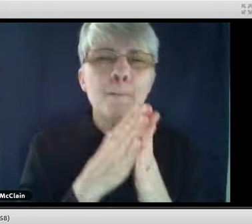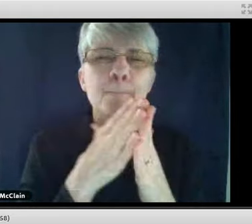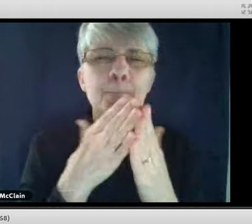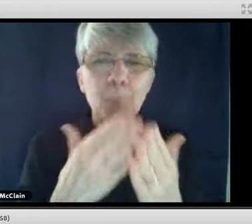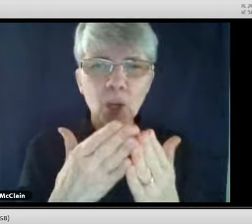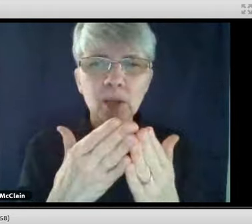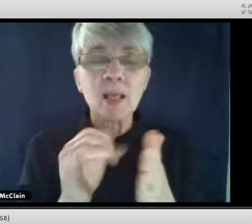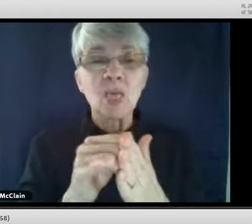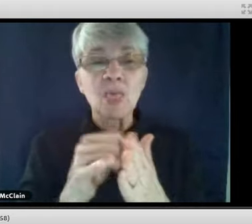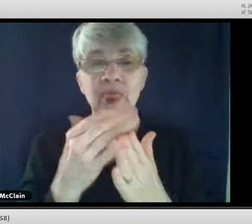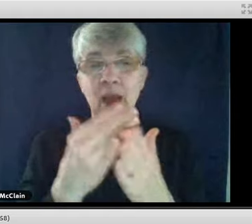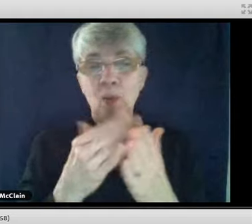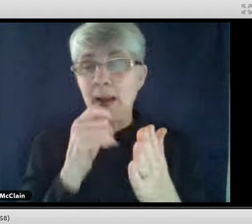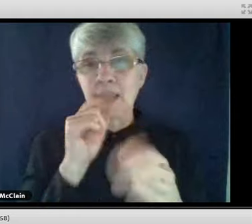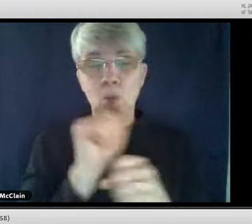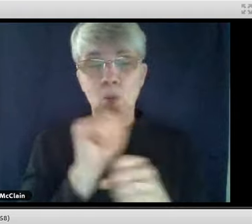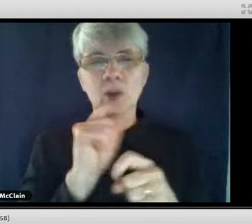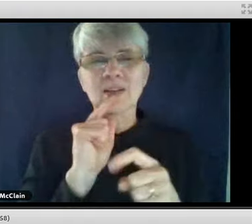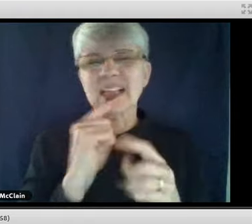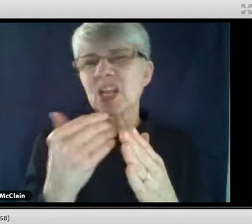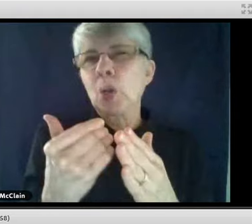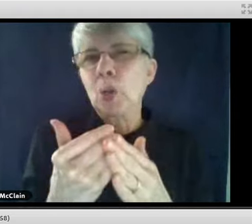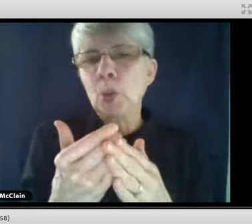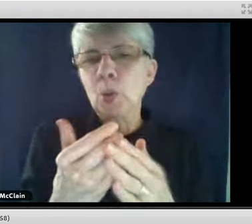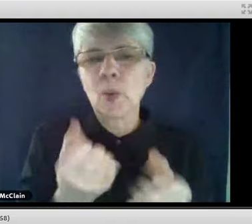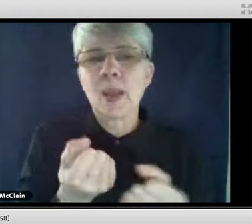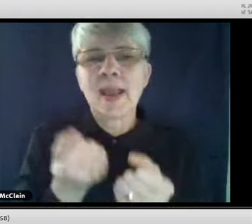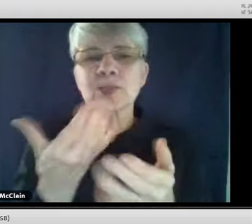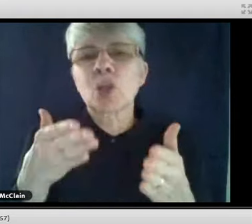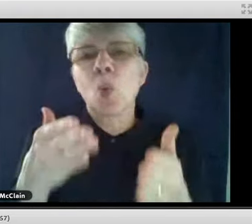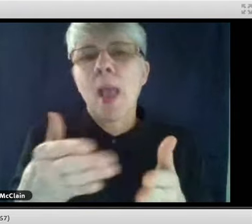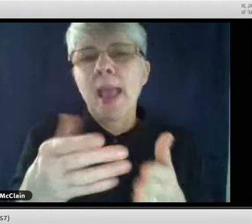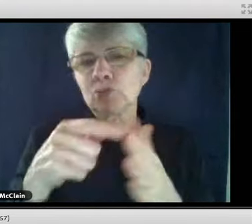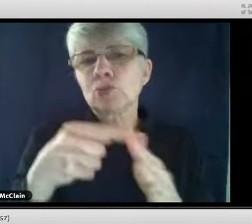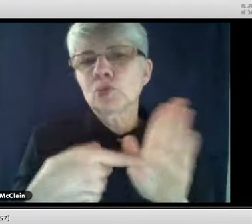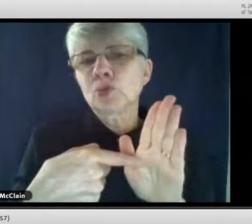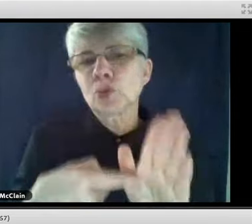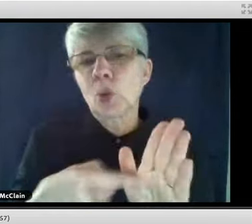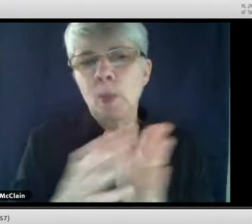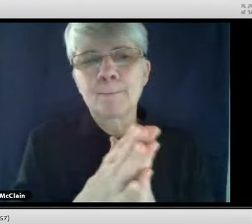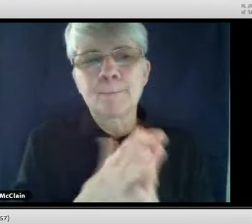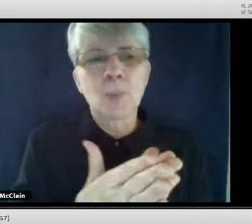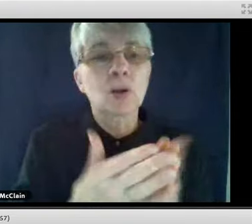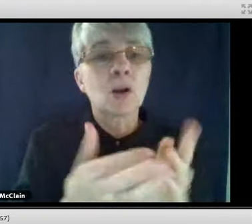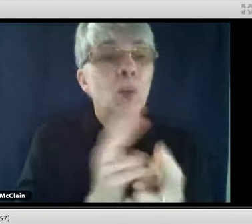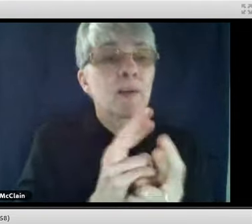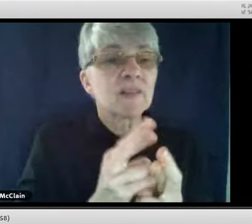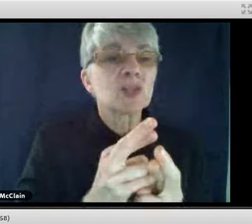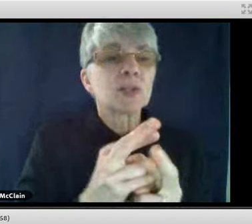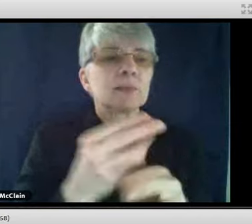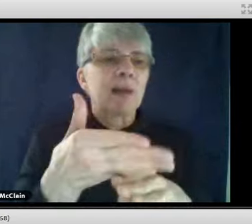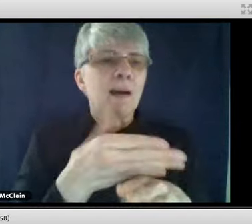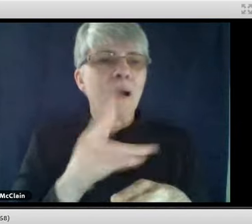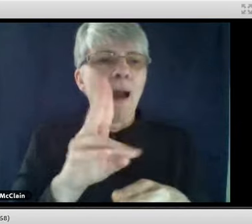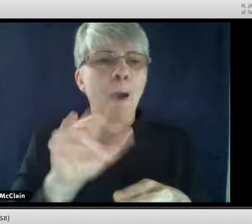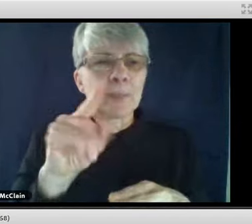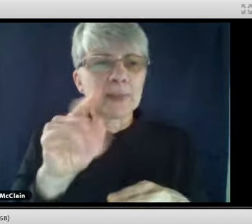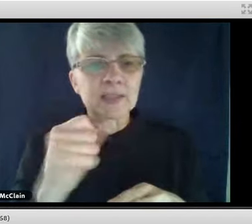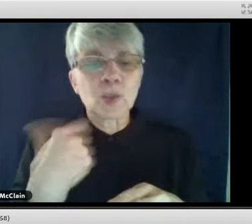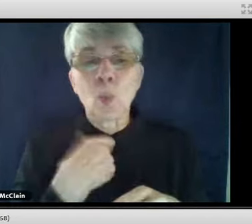not be a new work, it would just be a new expression. Okay, so same thing here for like revisions and updates. And obviously we have to